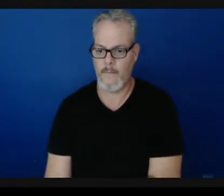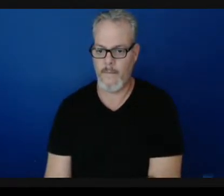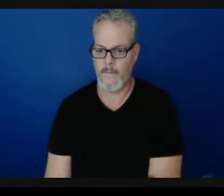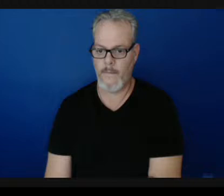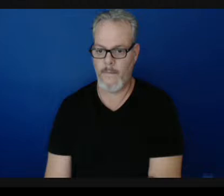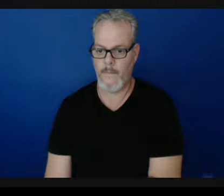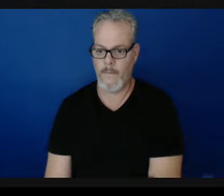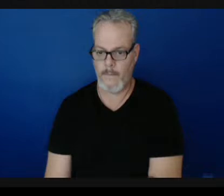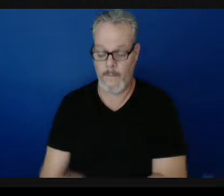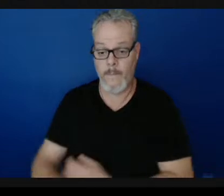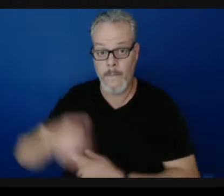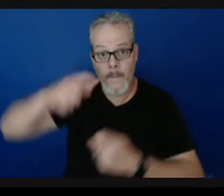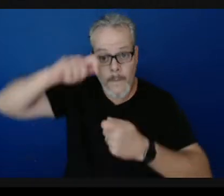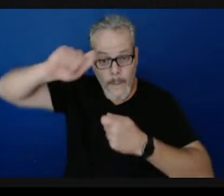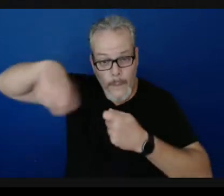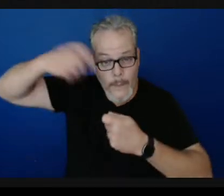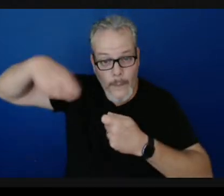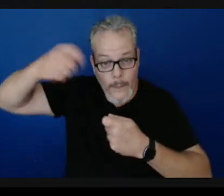23rd, eruption morning.